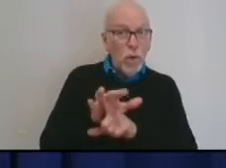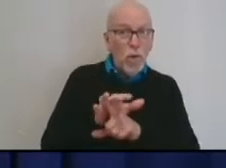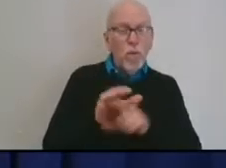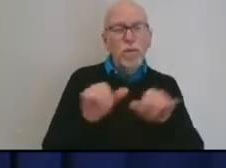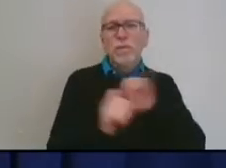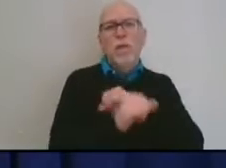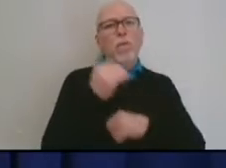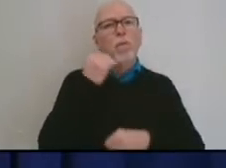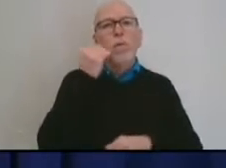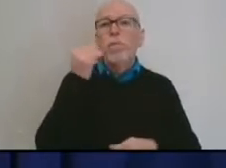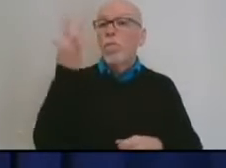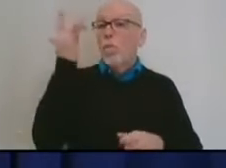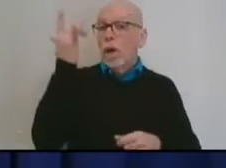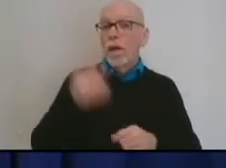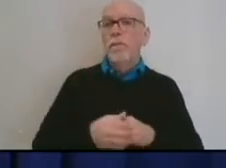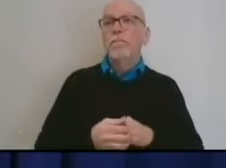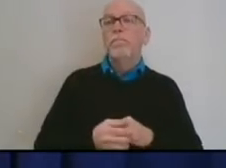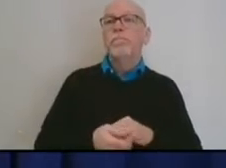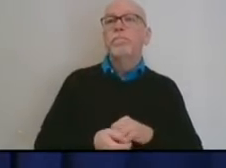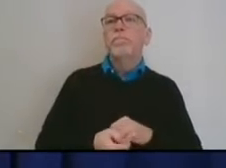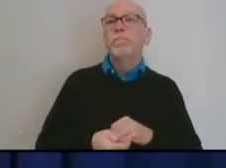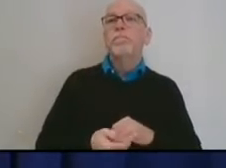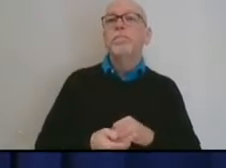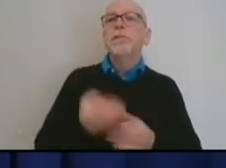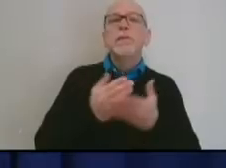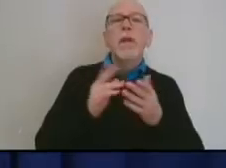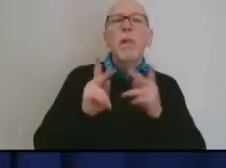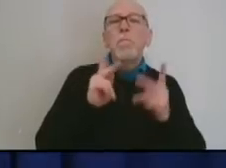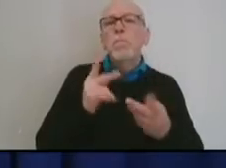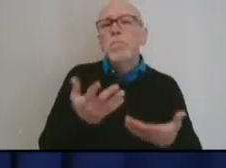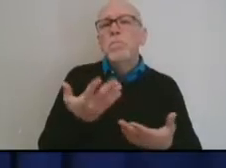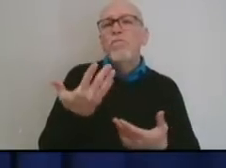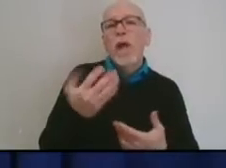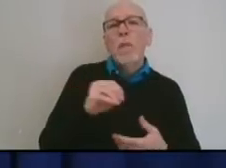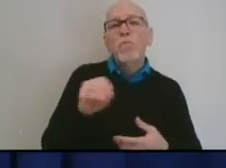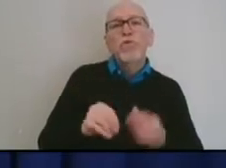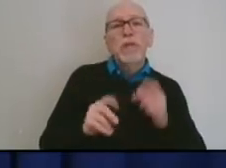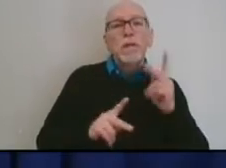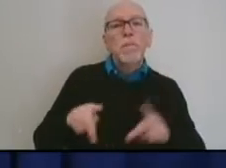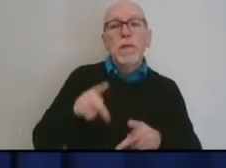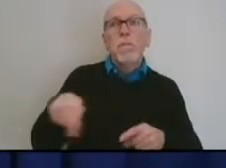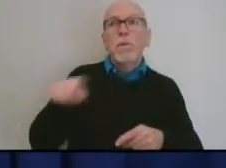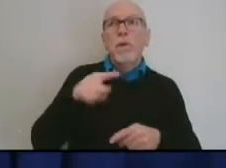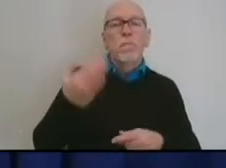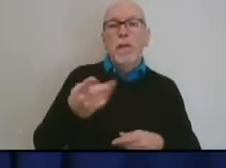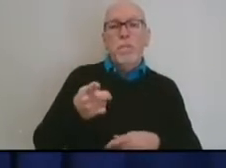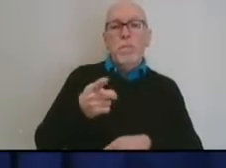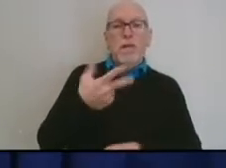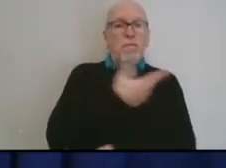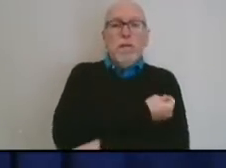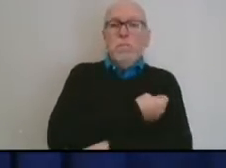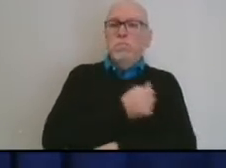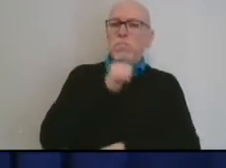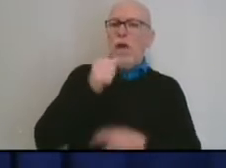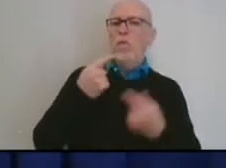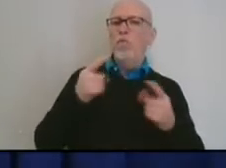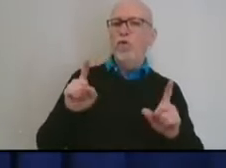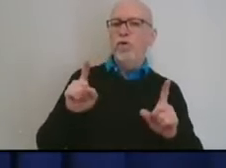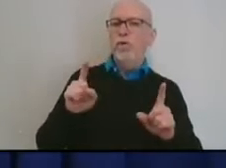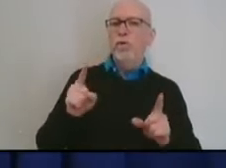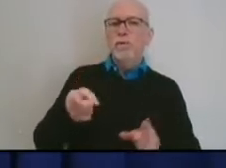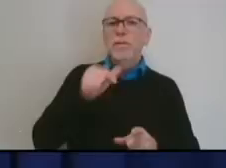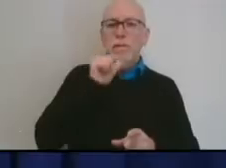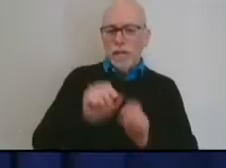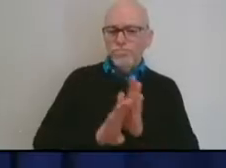is that there'll be some people, about 5%, that vaccine may not take with them. They may not form the antibodies that they should. We don't